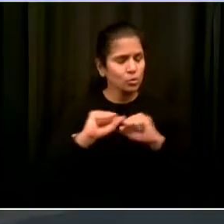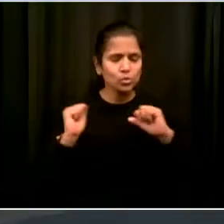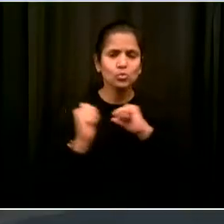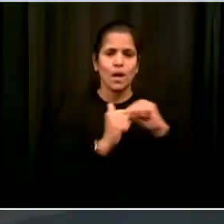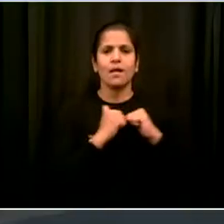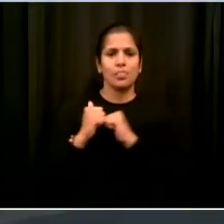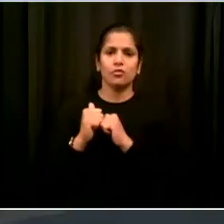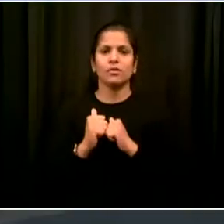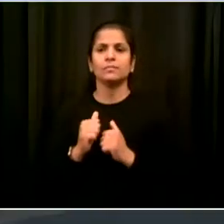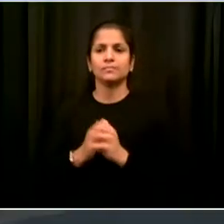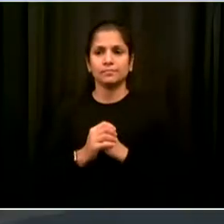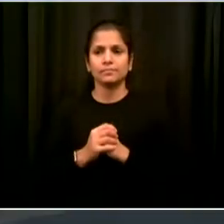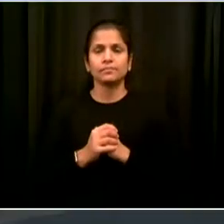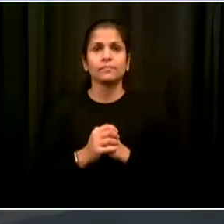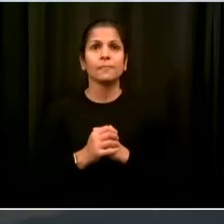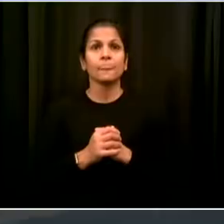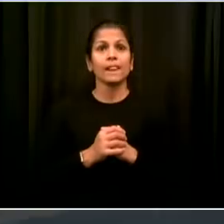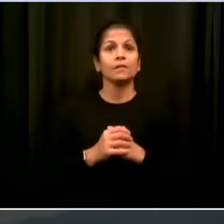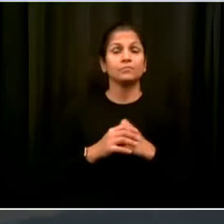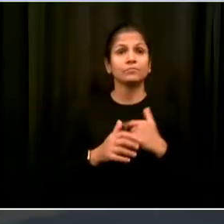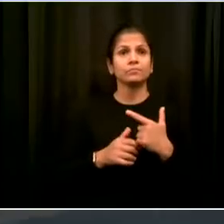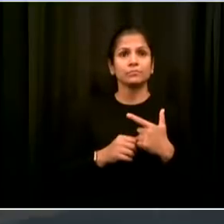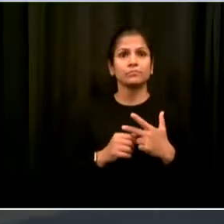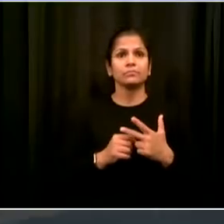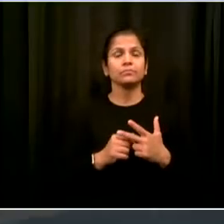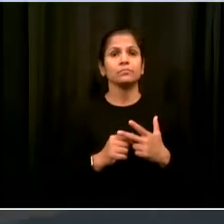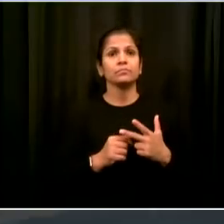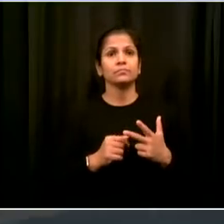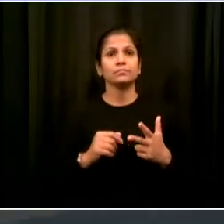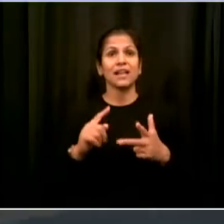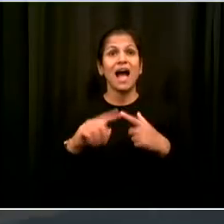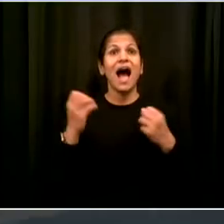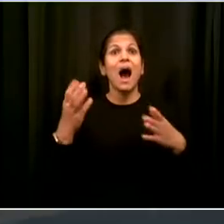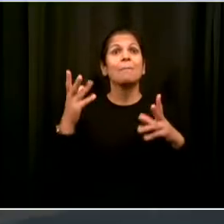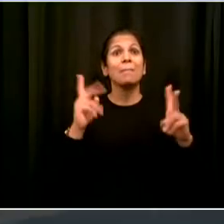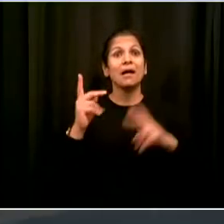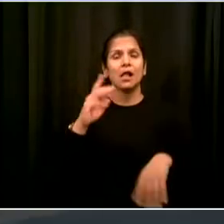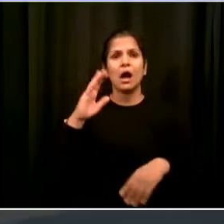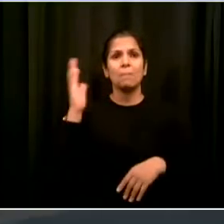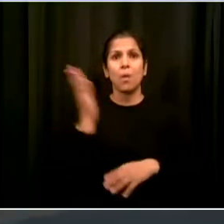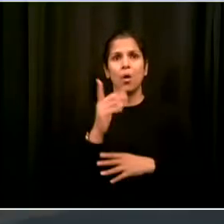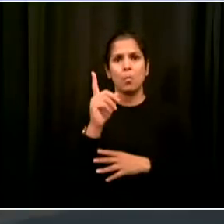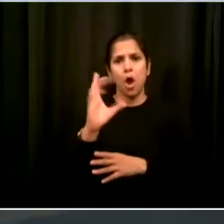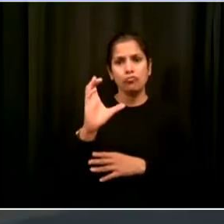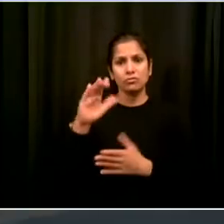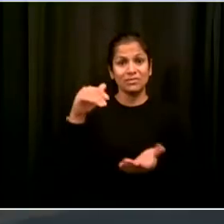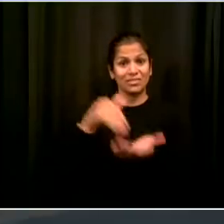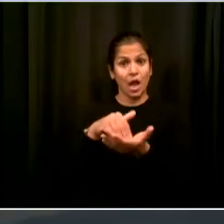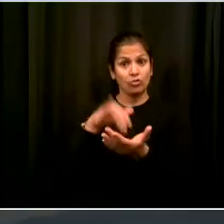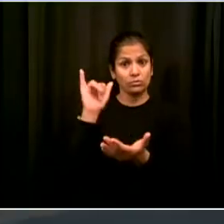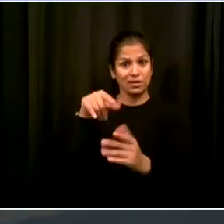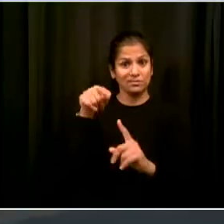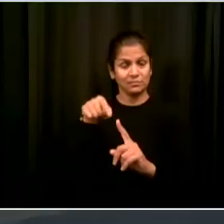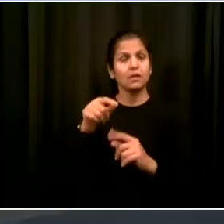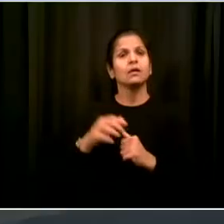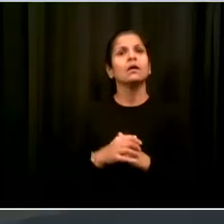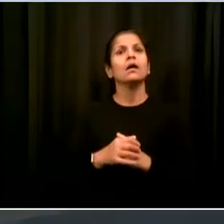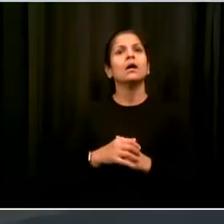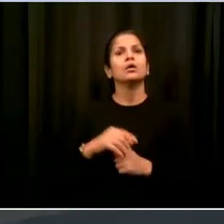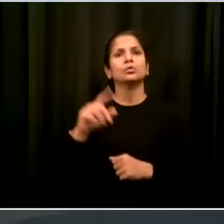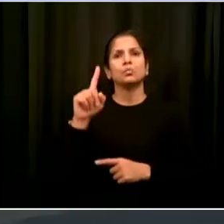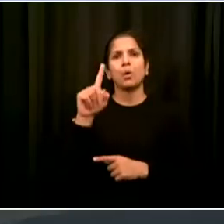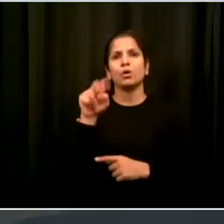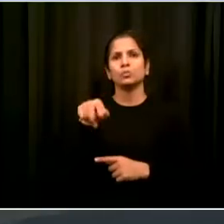hospitalization rate per 100,000 people, 2.48 today. We want to get that under 2. So again, that number has also gone up.